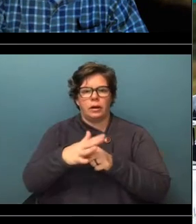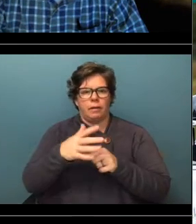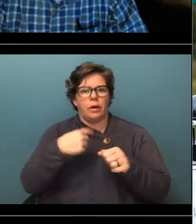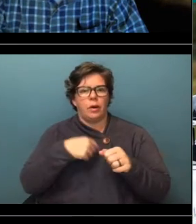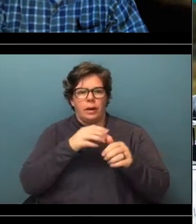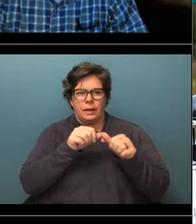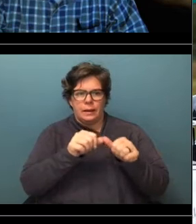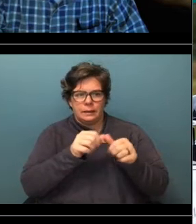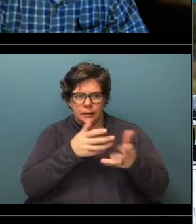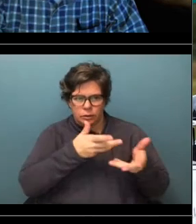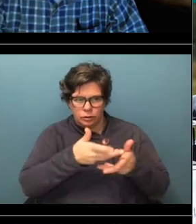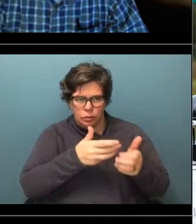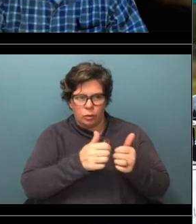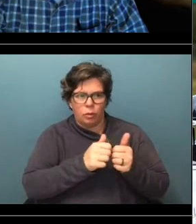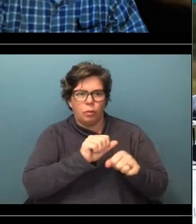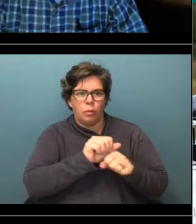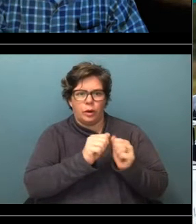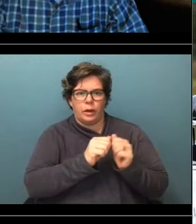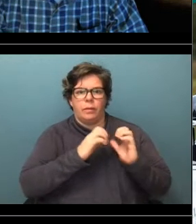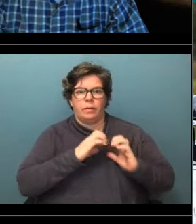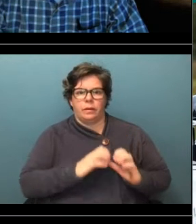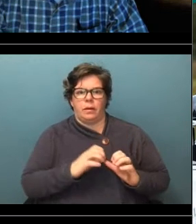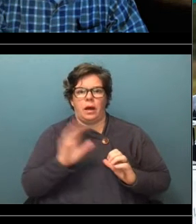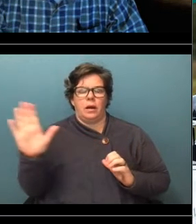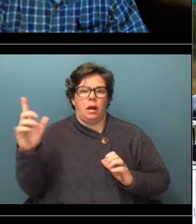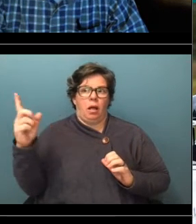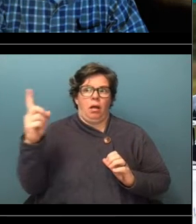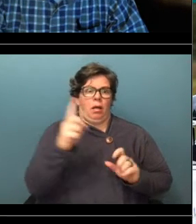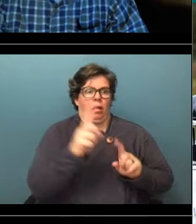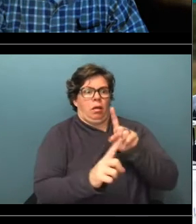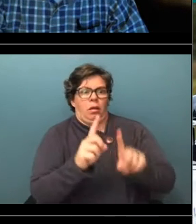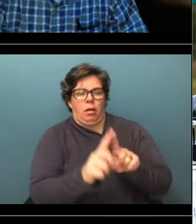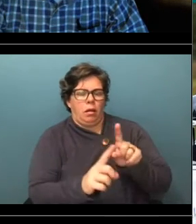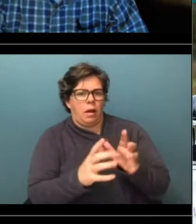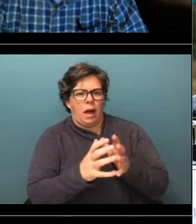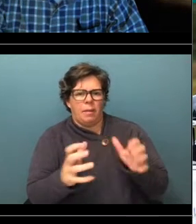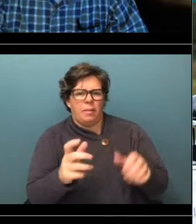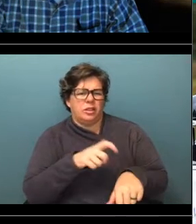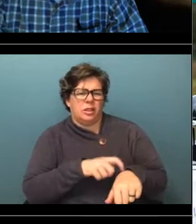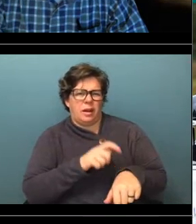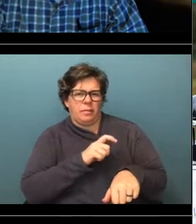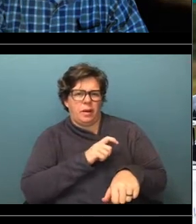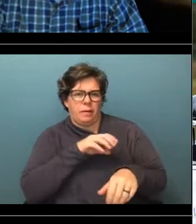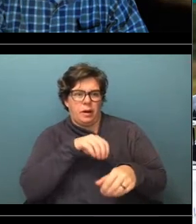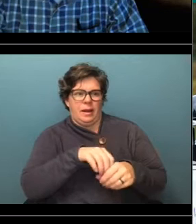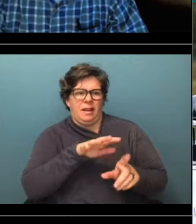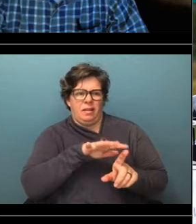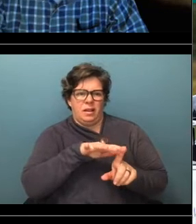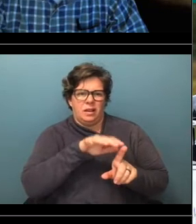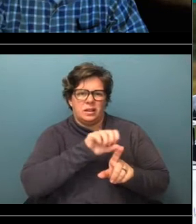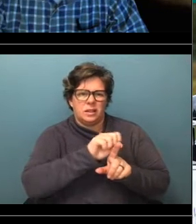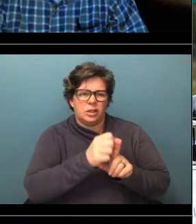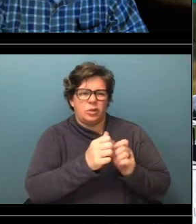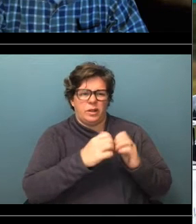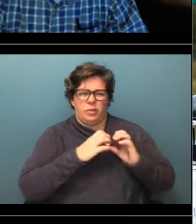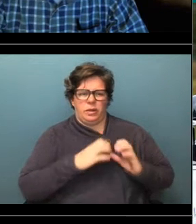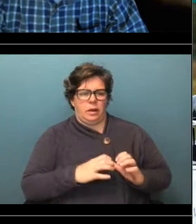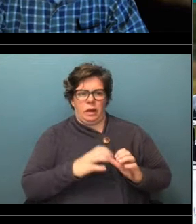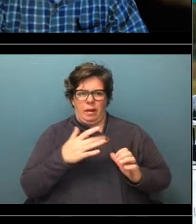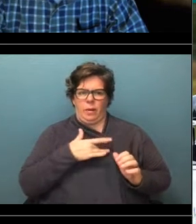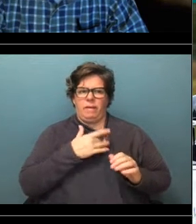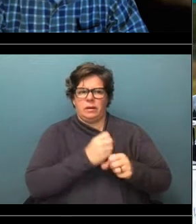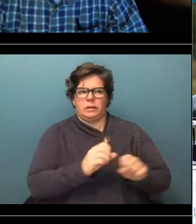continue on with the behavioral health response to limit the amount of time the officers are on scene with the client and to